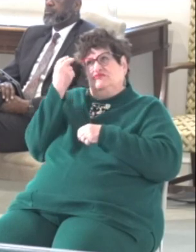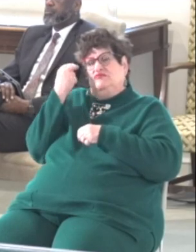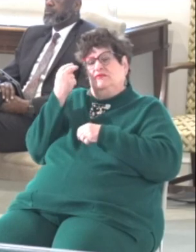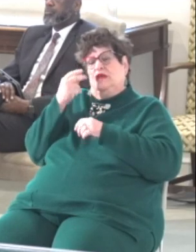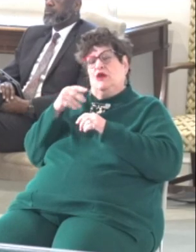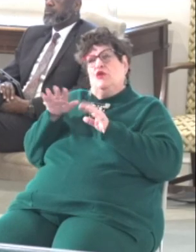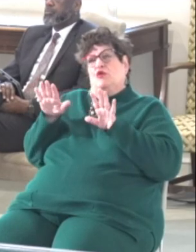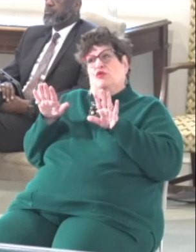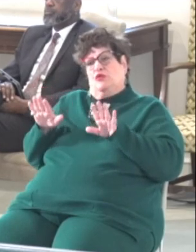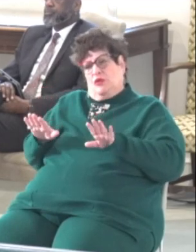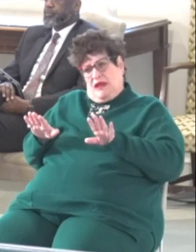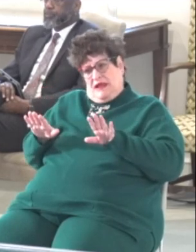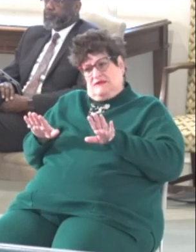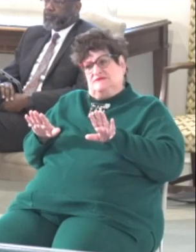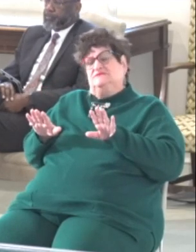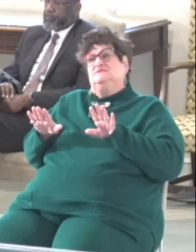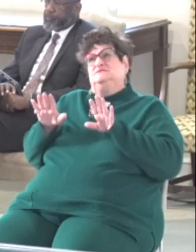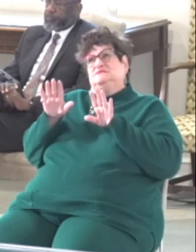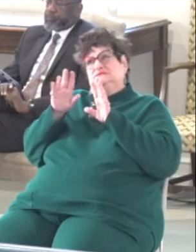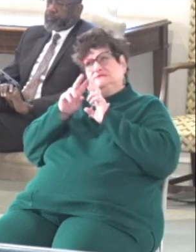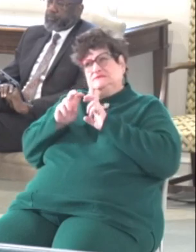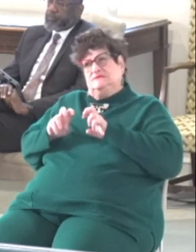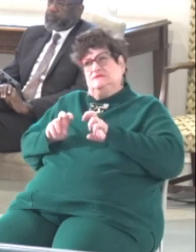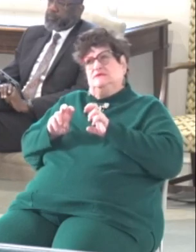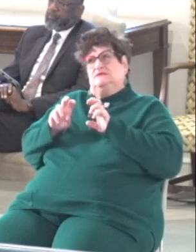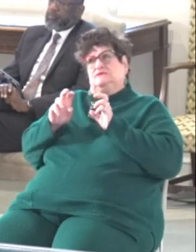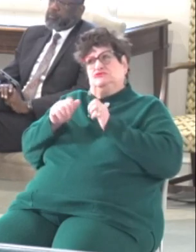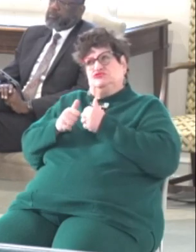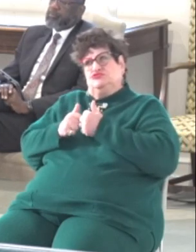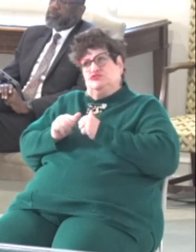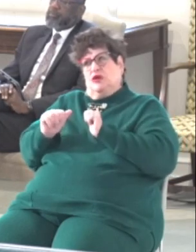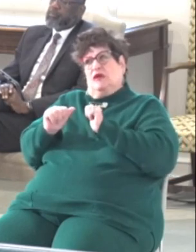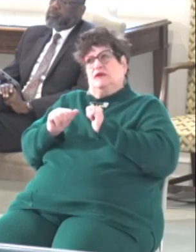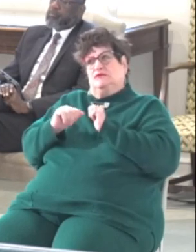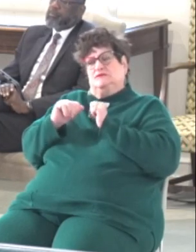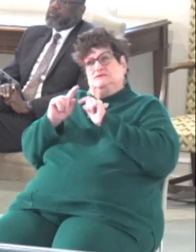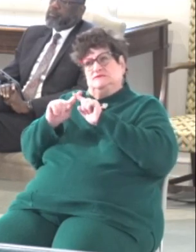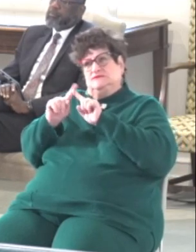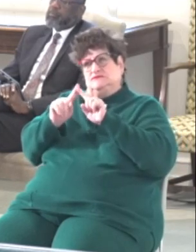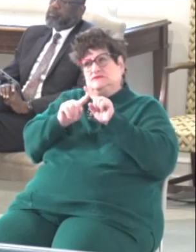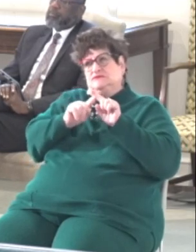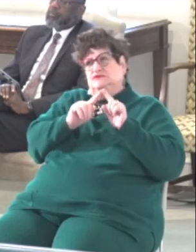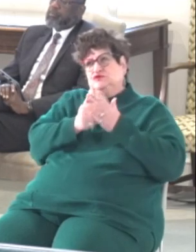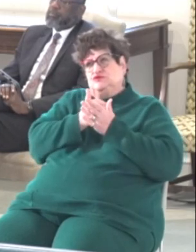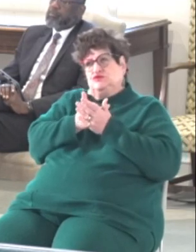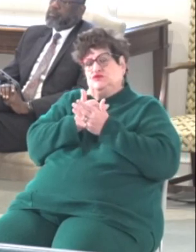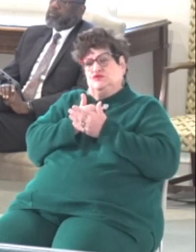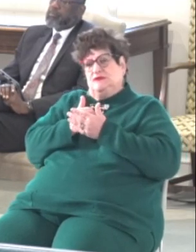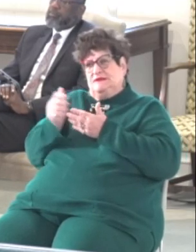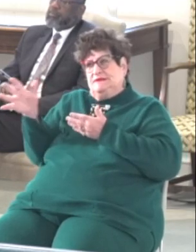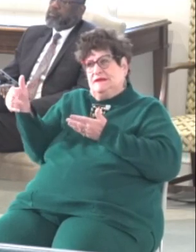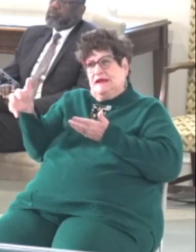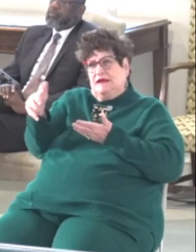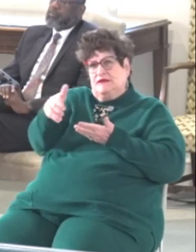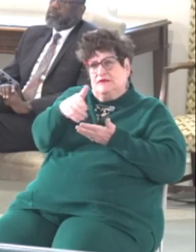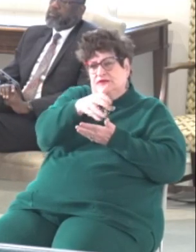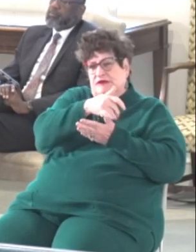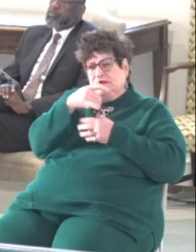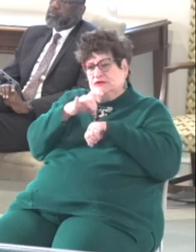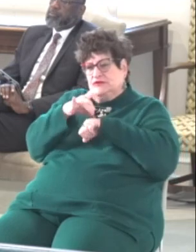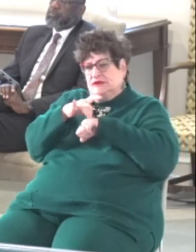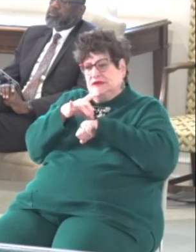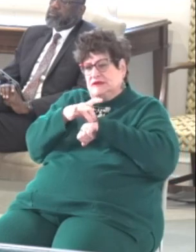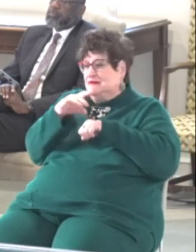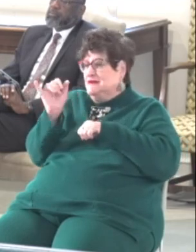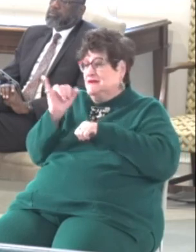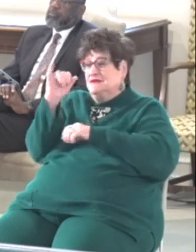rest, of trying new things, of gathering resources. Much as the trees do when they